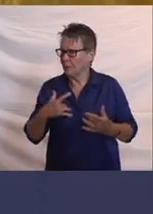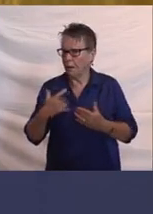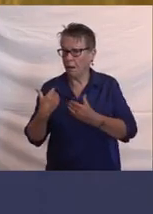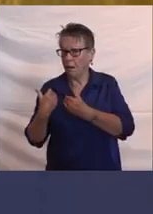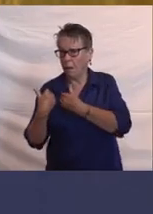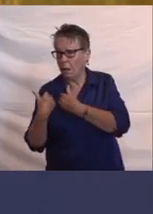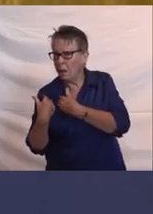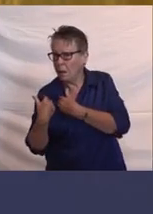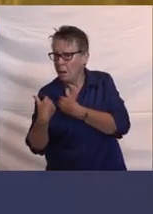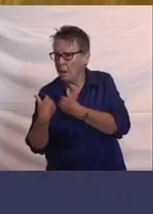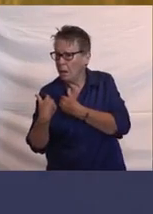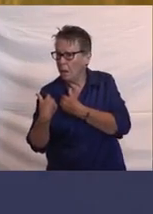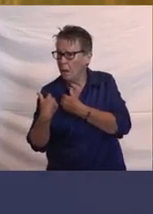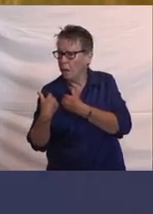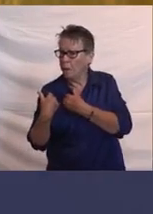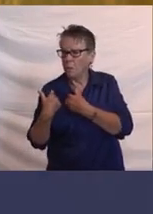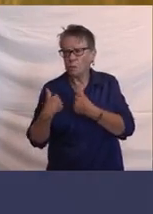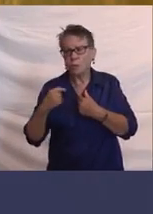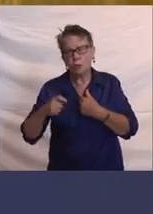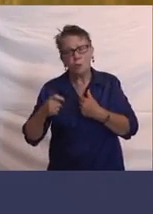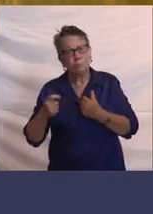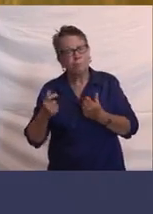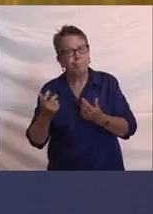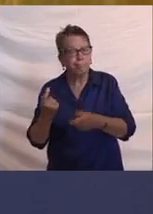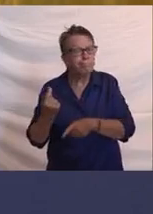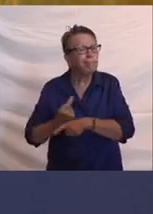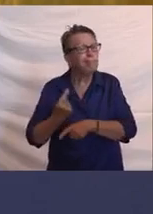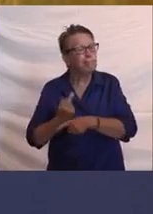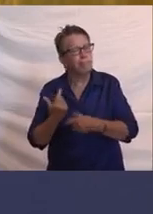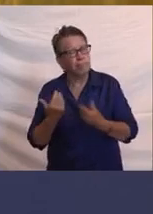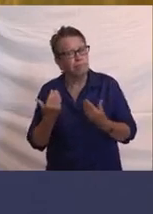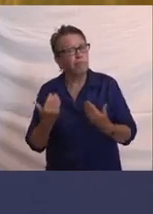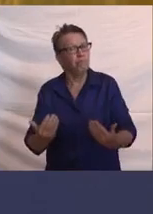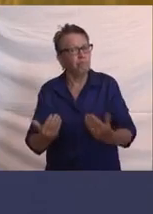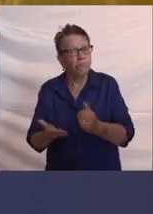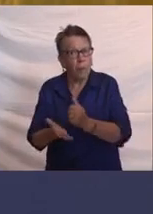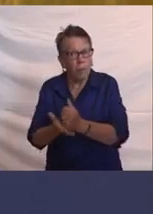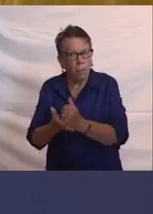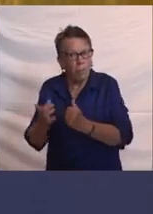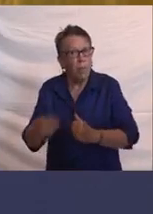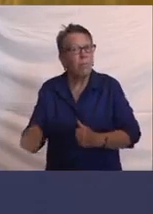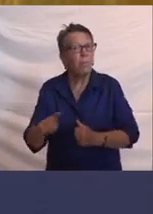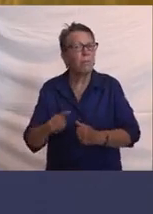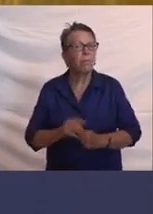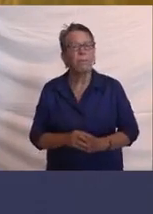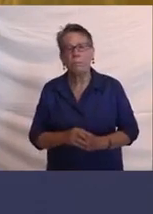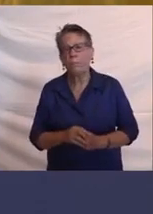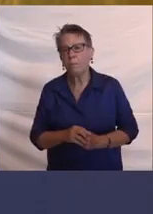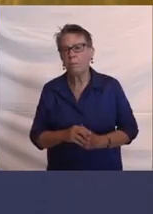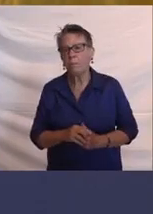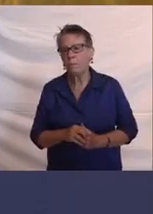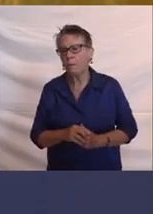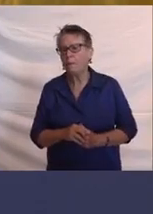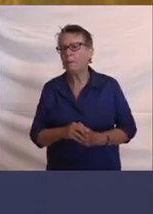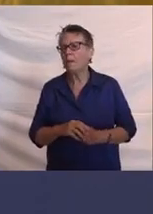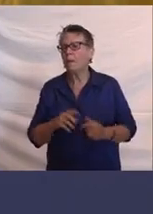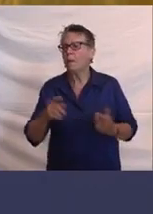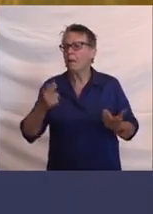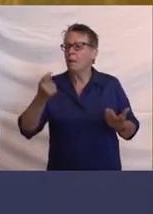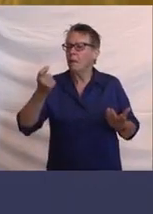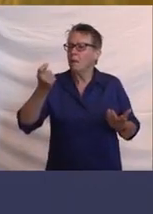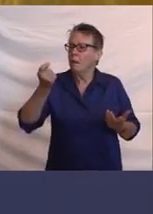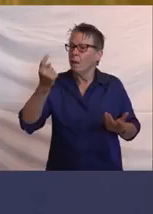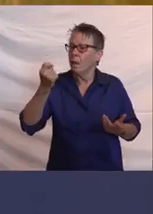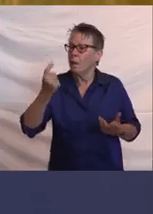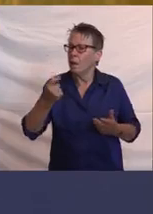responsibility, and we'll do everything we can for the folks, most of whom are here temporarily, and for the folks who